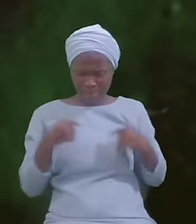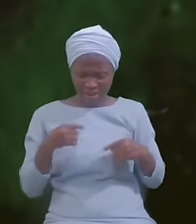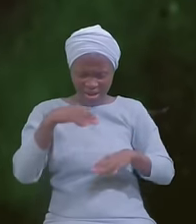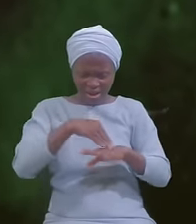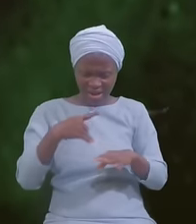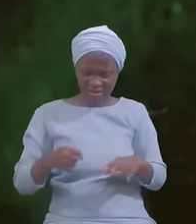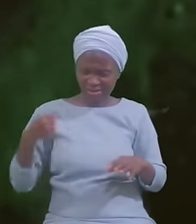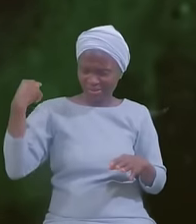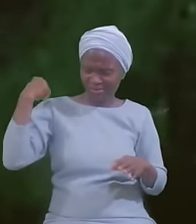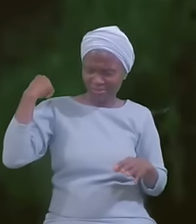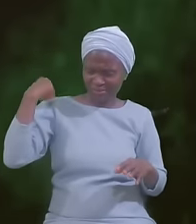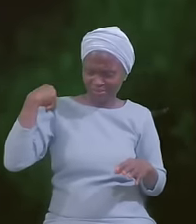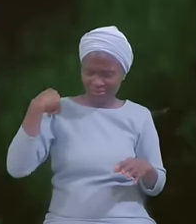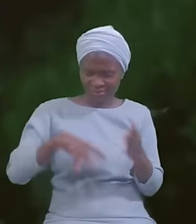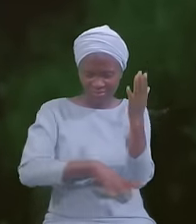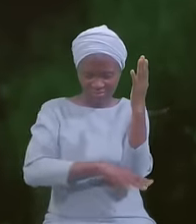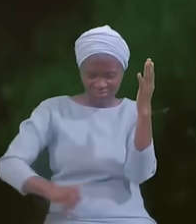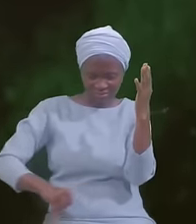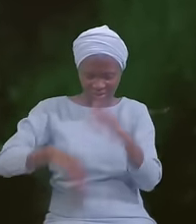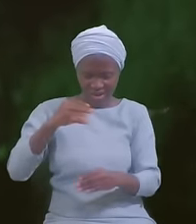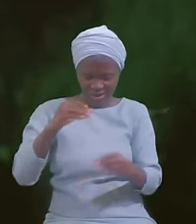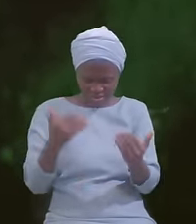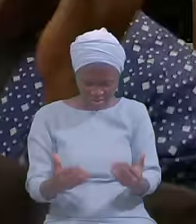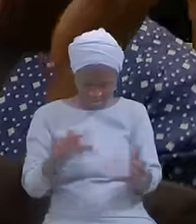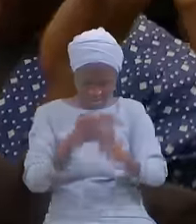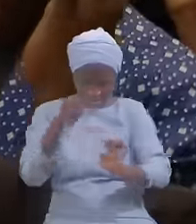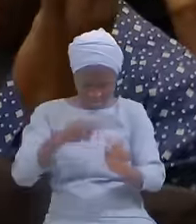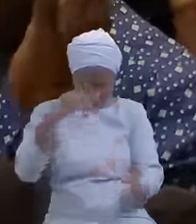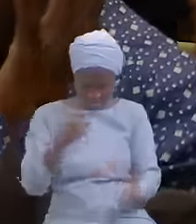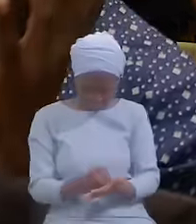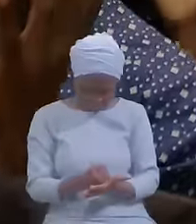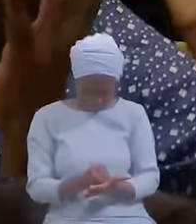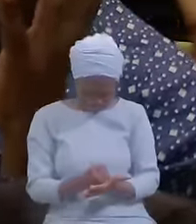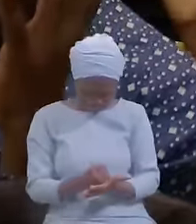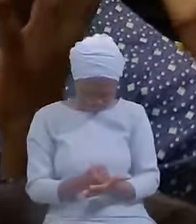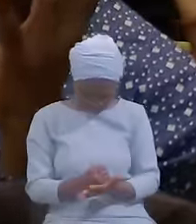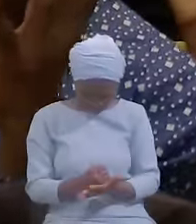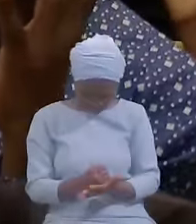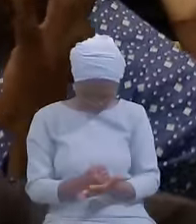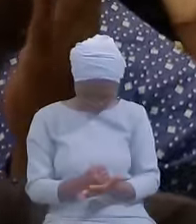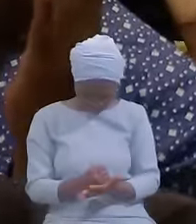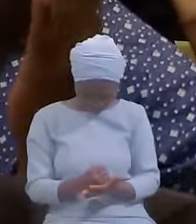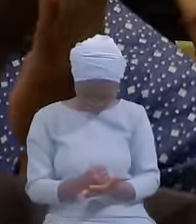shoulder, rooted out now in Jesus' name.